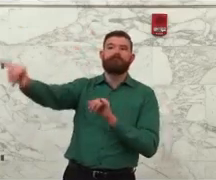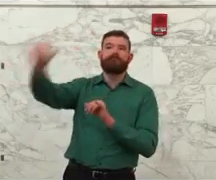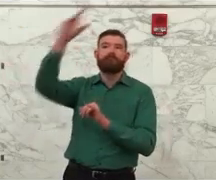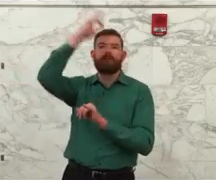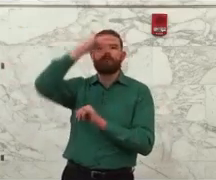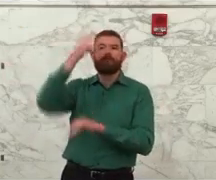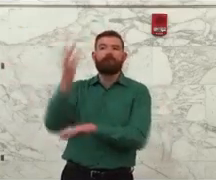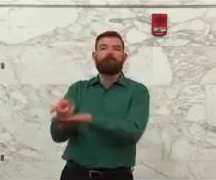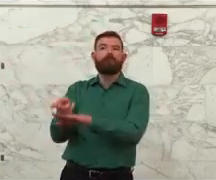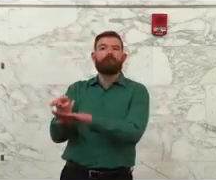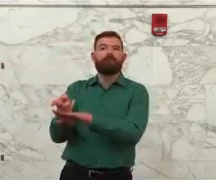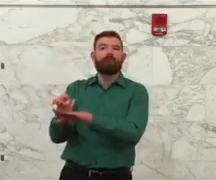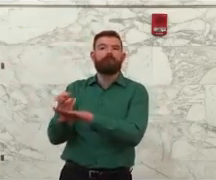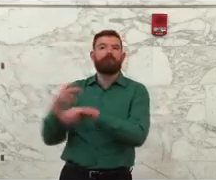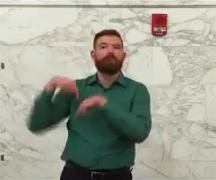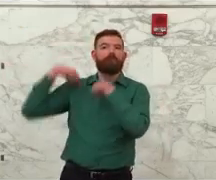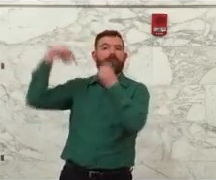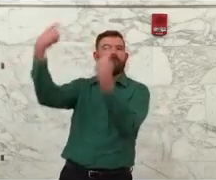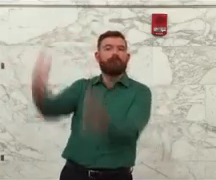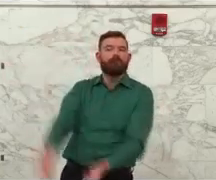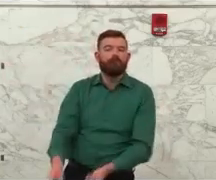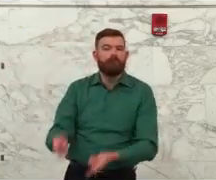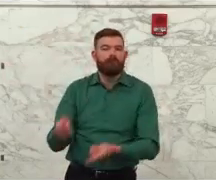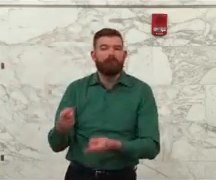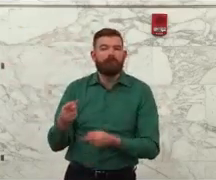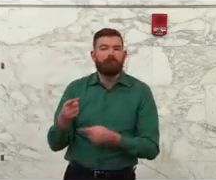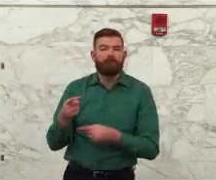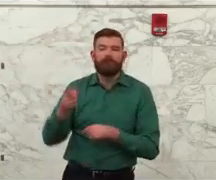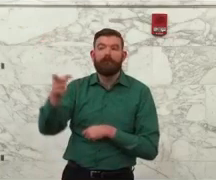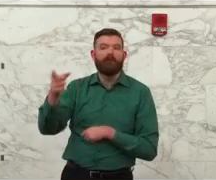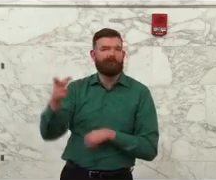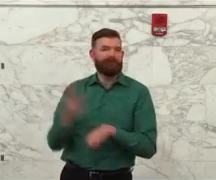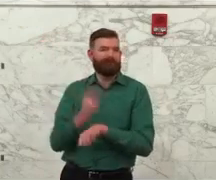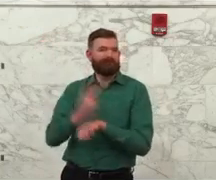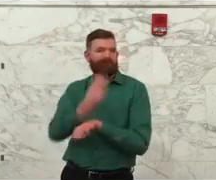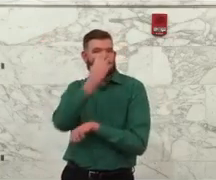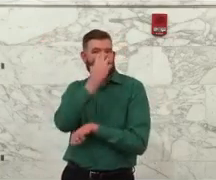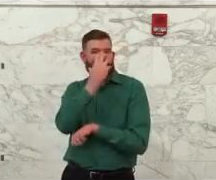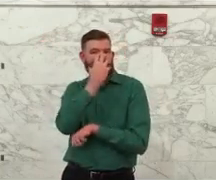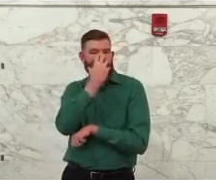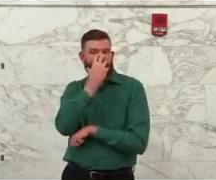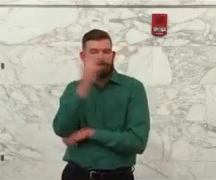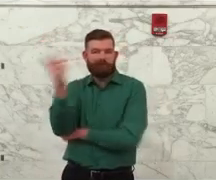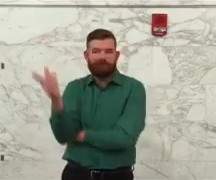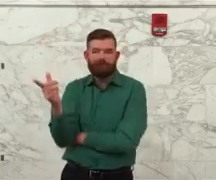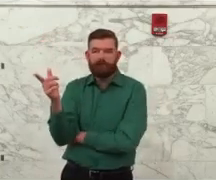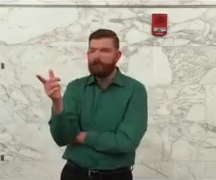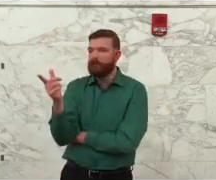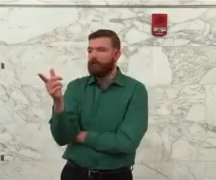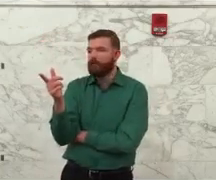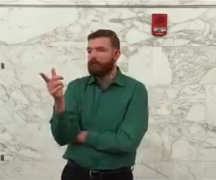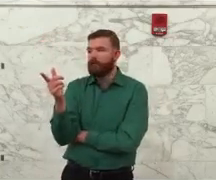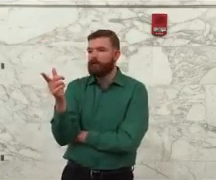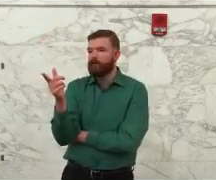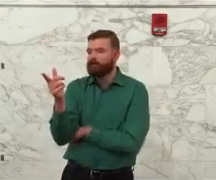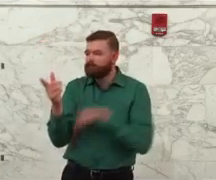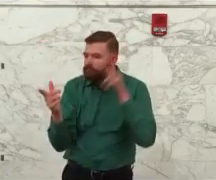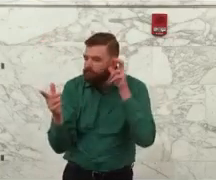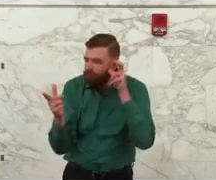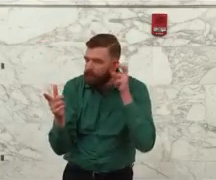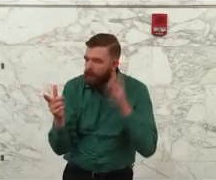probably redeploy into the critical cares in hospitals. And every single ambulatory